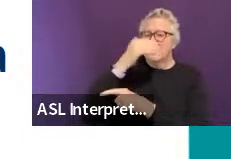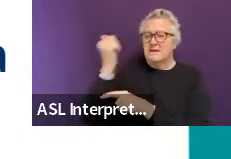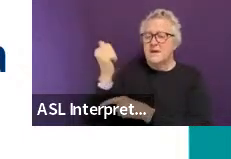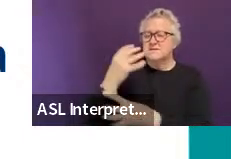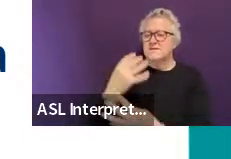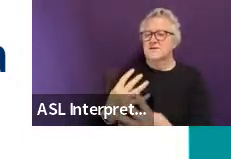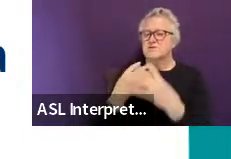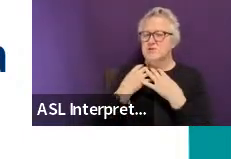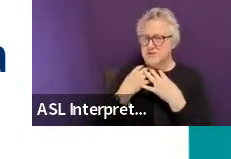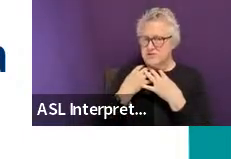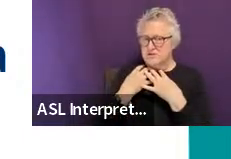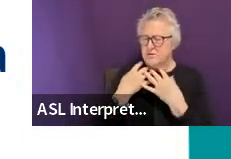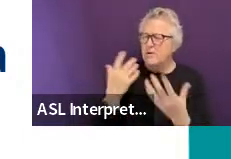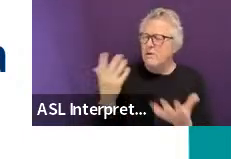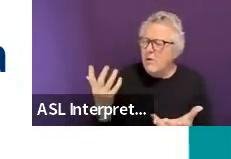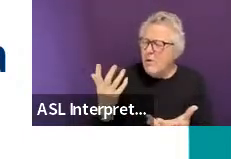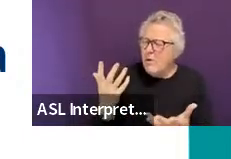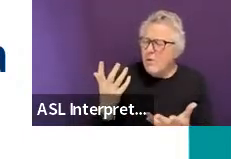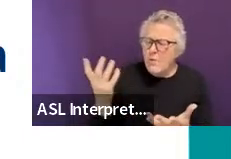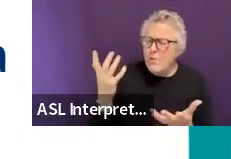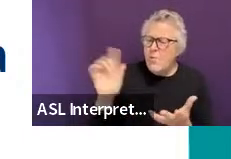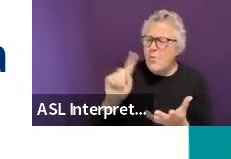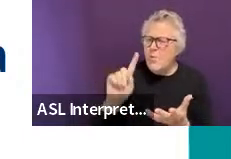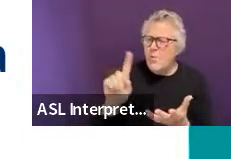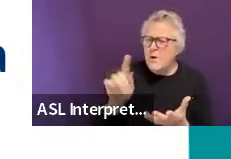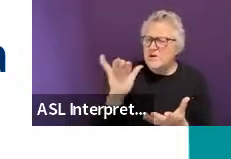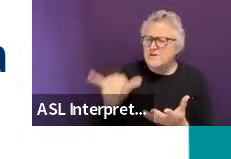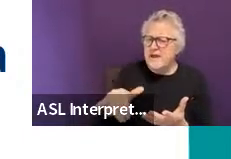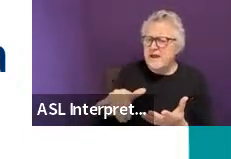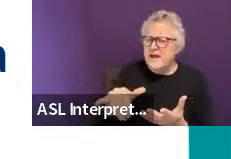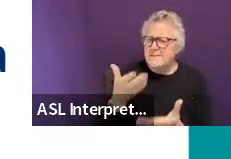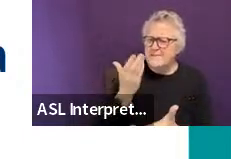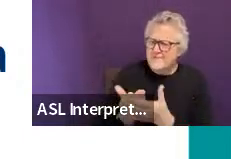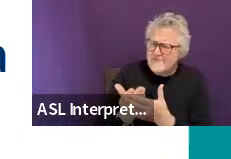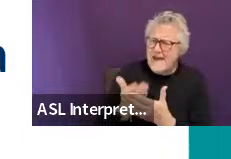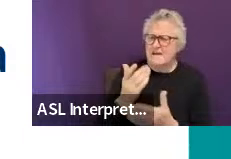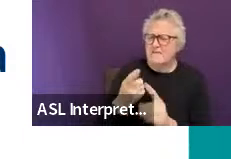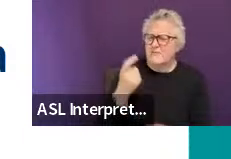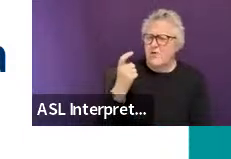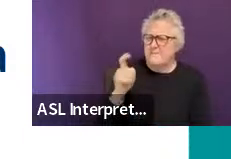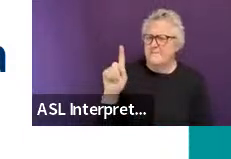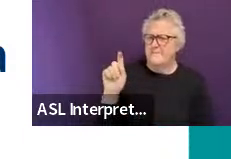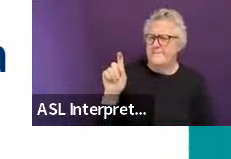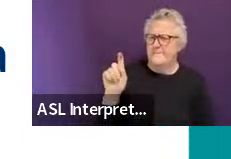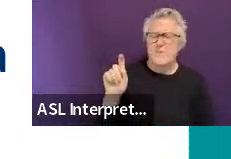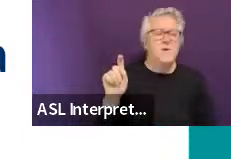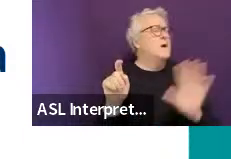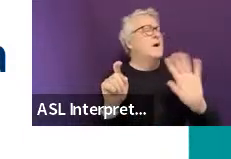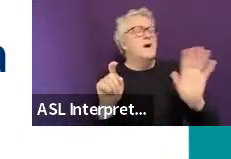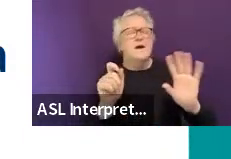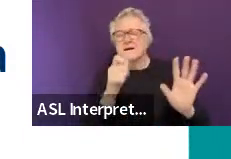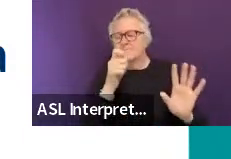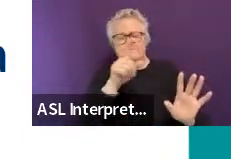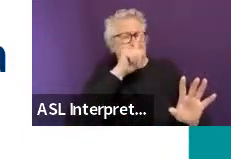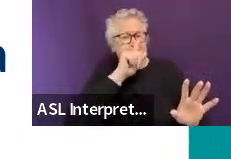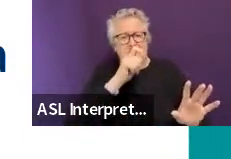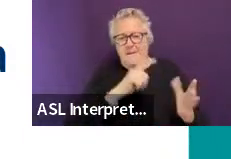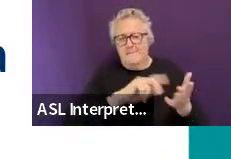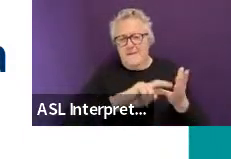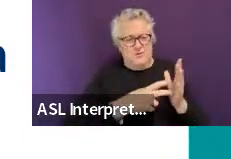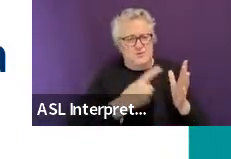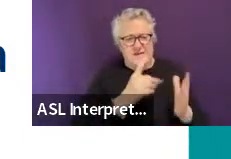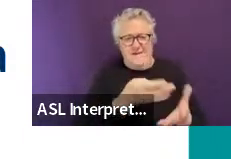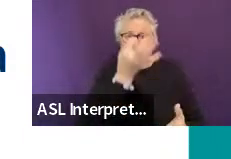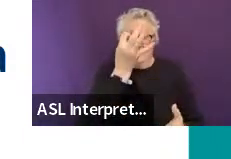you base that statement on? So I didn't mean to make that was a fact. That is a general trend. So a lot of rear